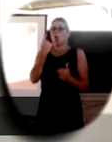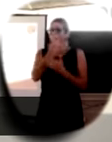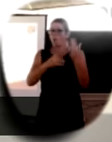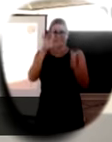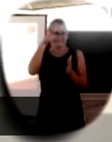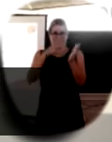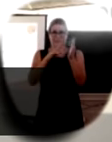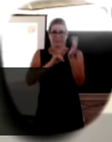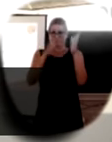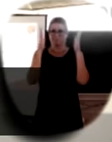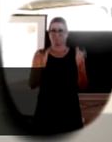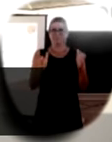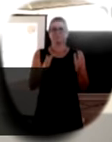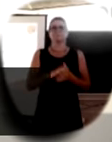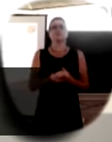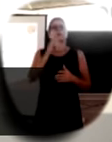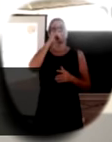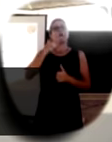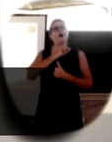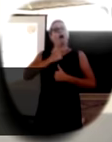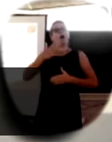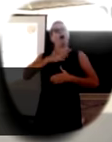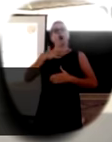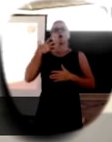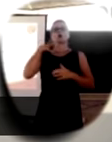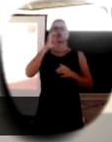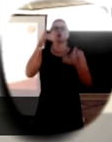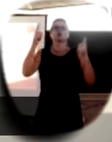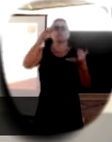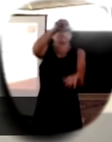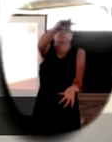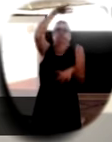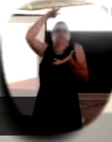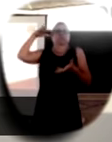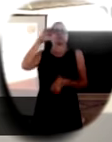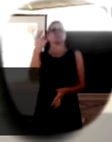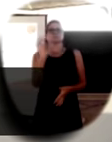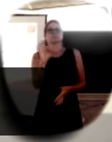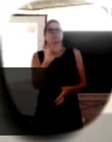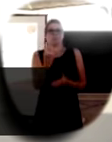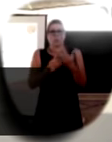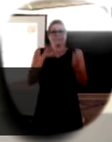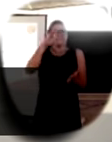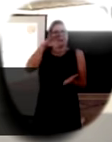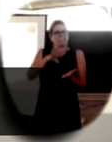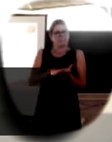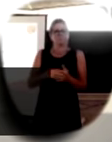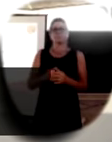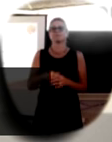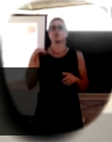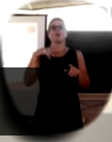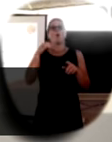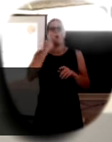minutes to do. And people like that because it's not too long and it's not too much a commitment. We're also sending